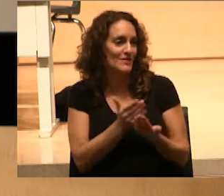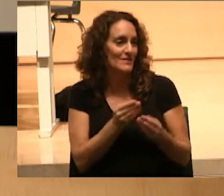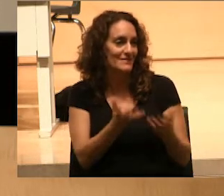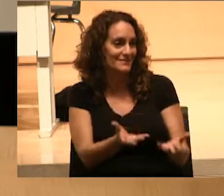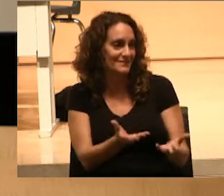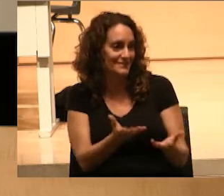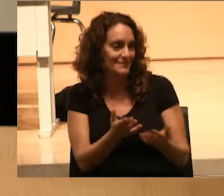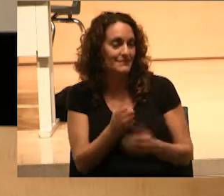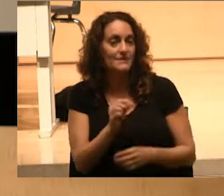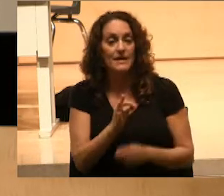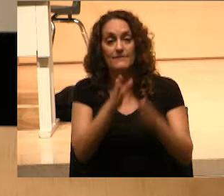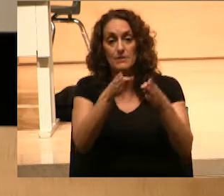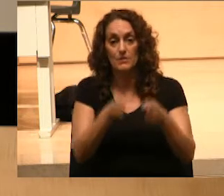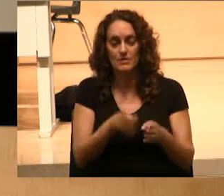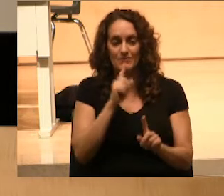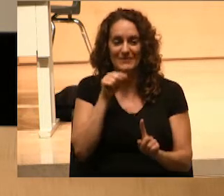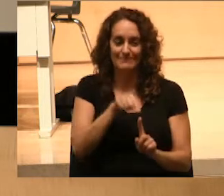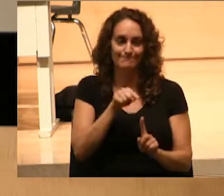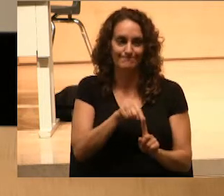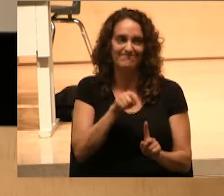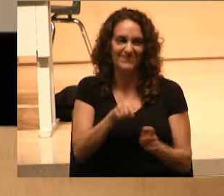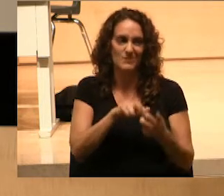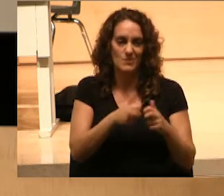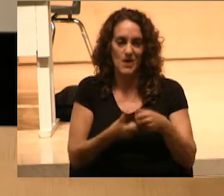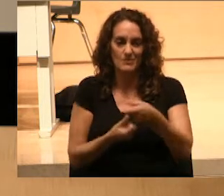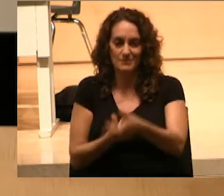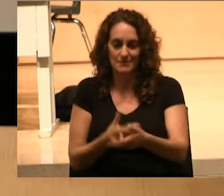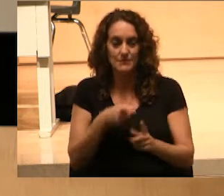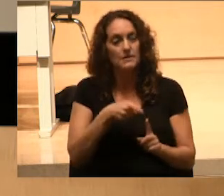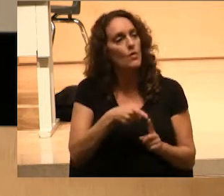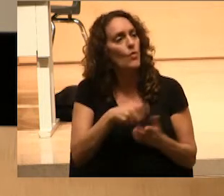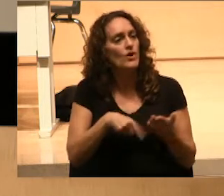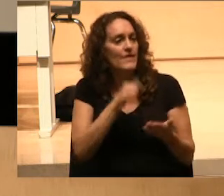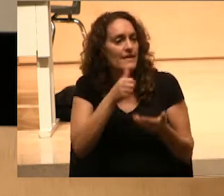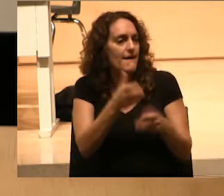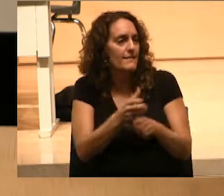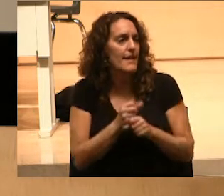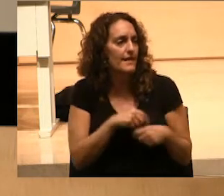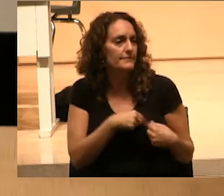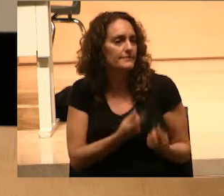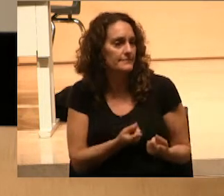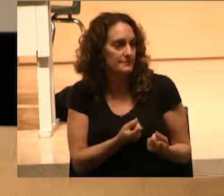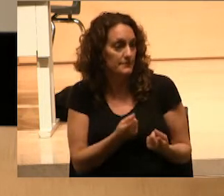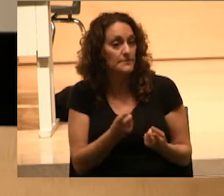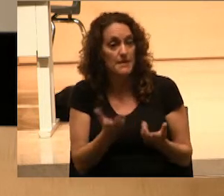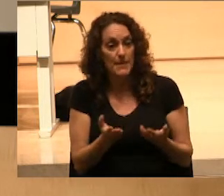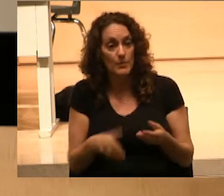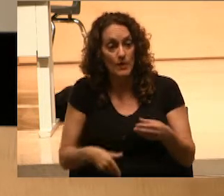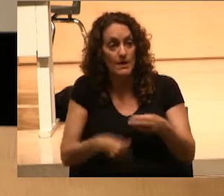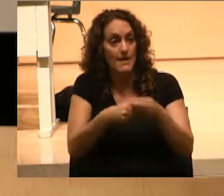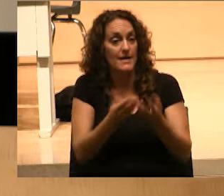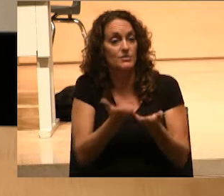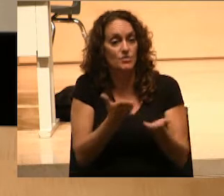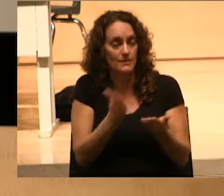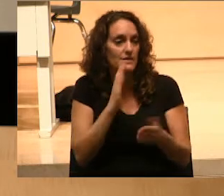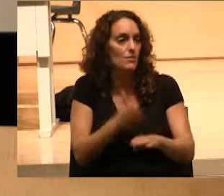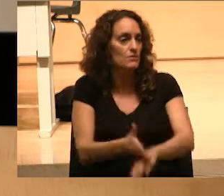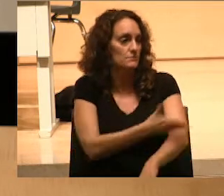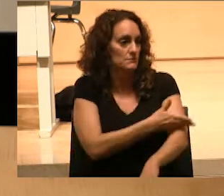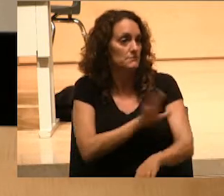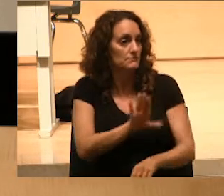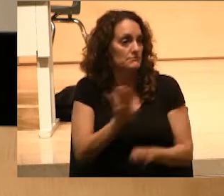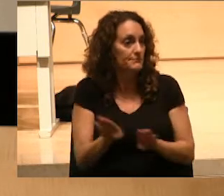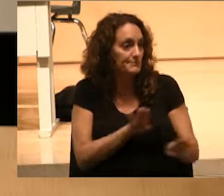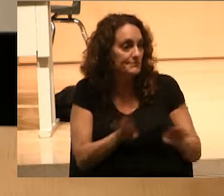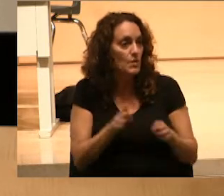one person that's kind of the issue, what services aren't they getting that, that we could kind of enhance that would, help them, get along in this